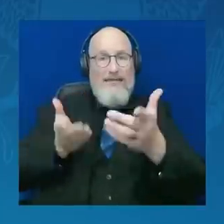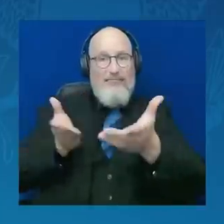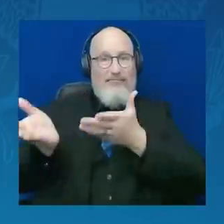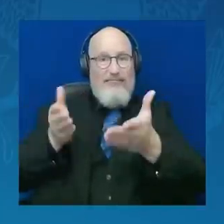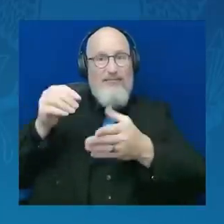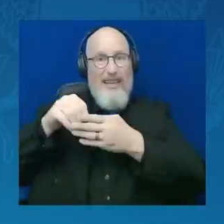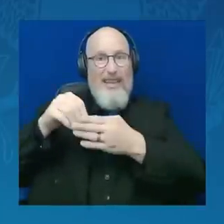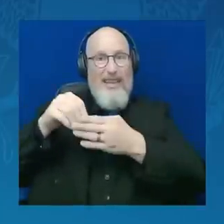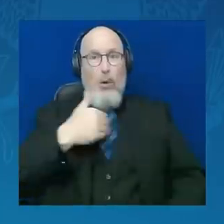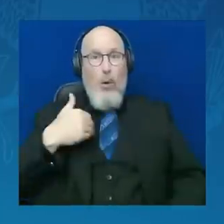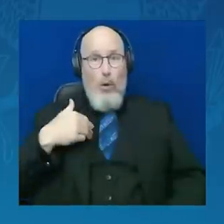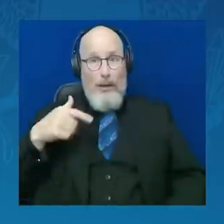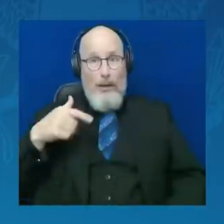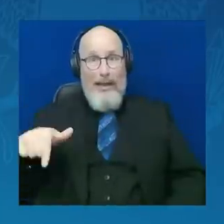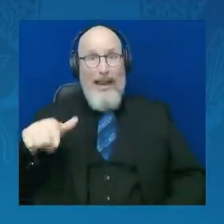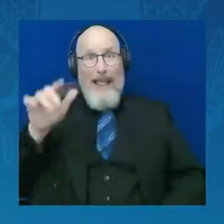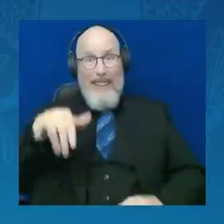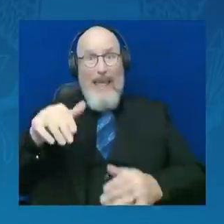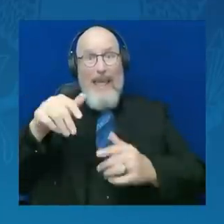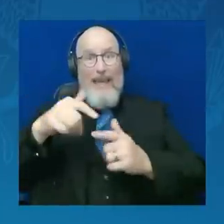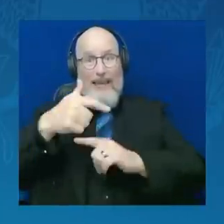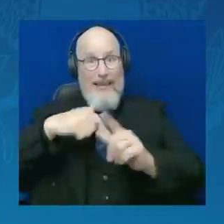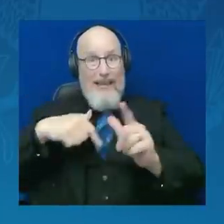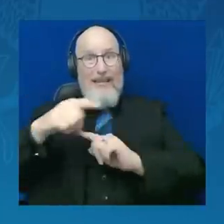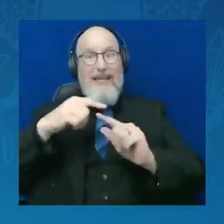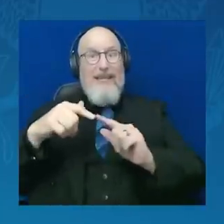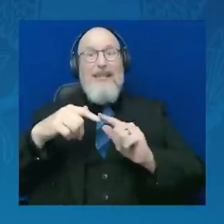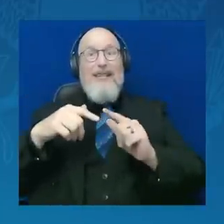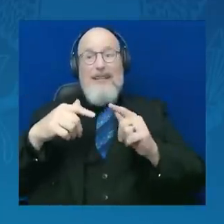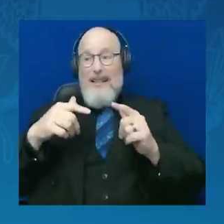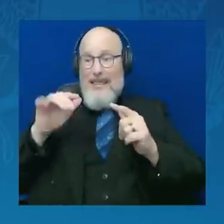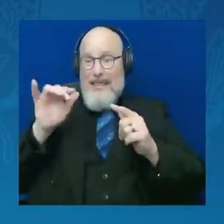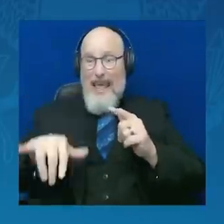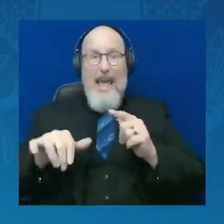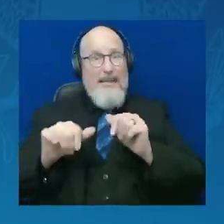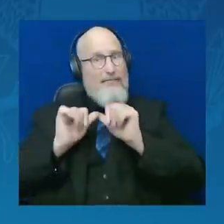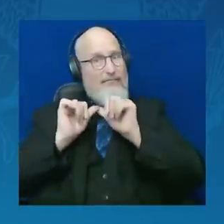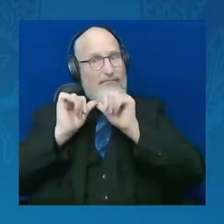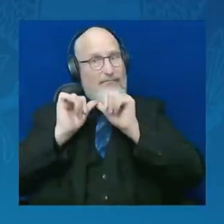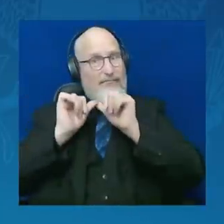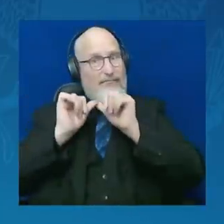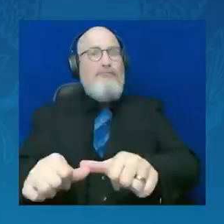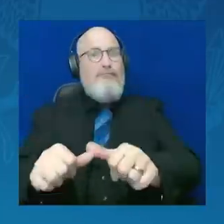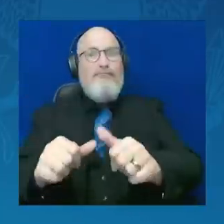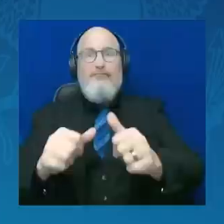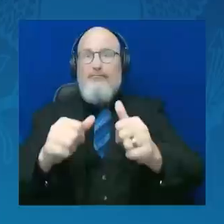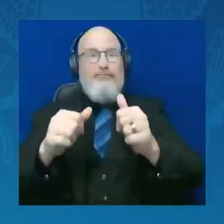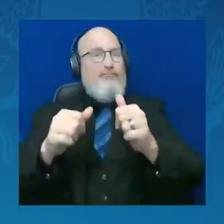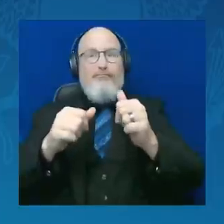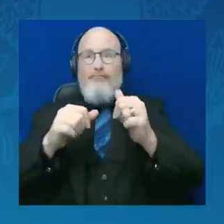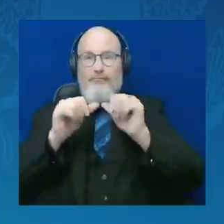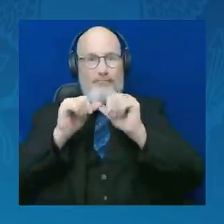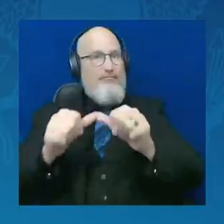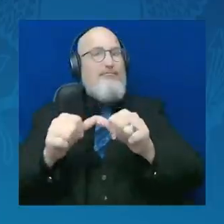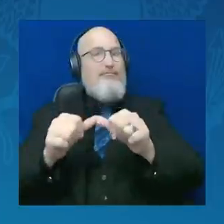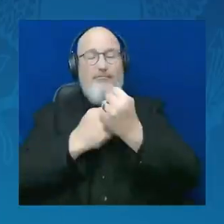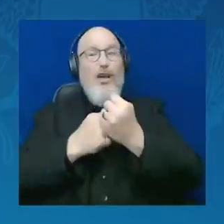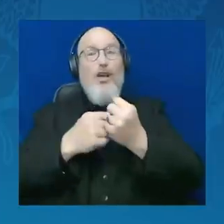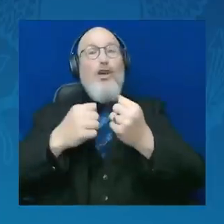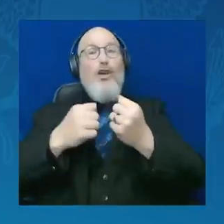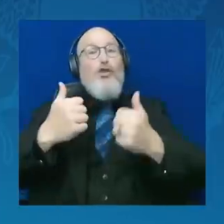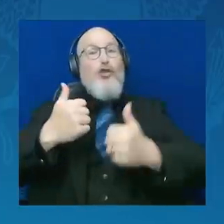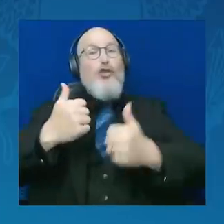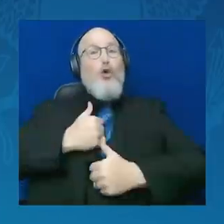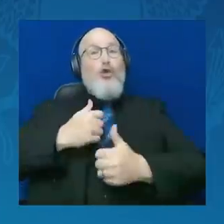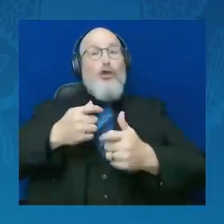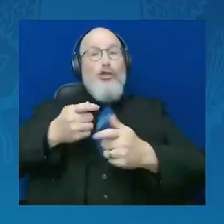a persistent presence, enduring presence. It is a back-to-back presence, so soldiers change, but the U.S. Armed Forces are